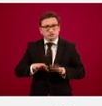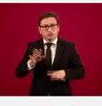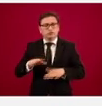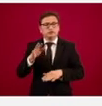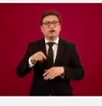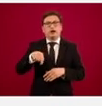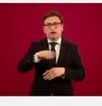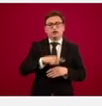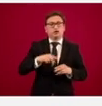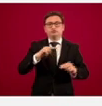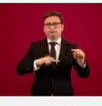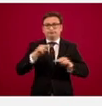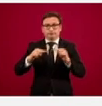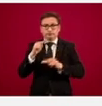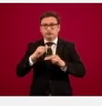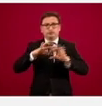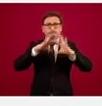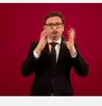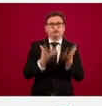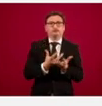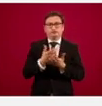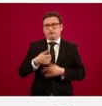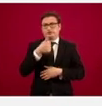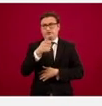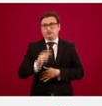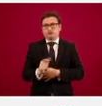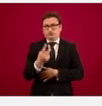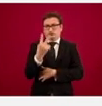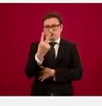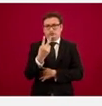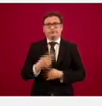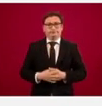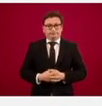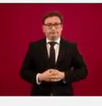and the fatality rate